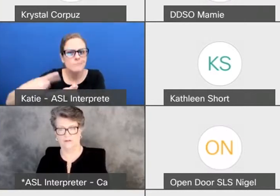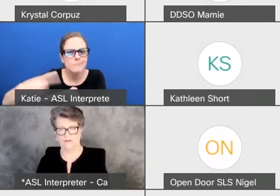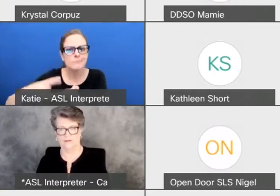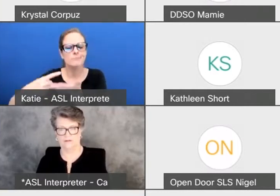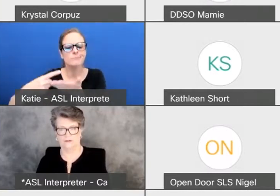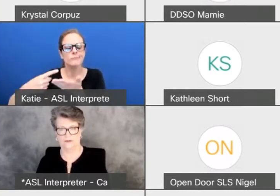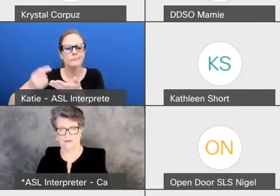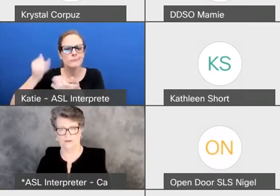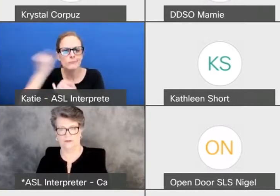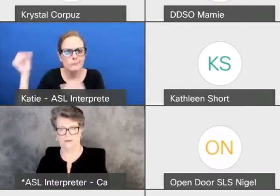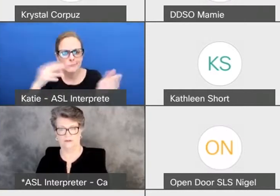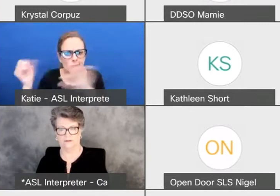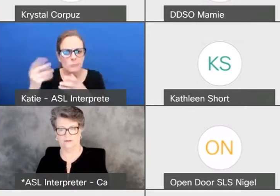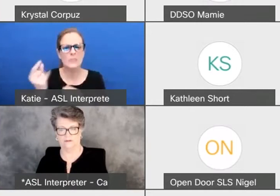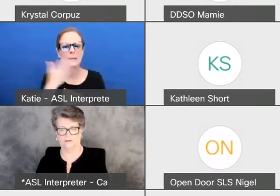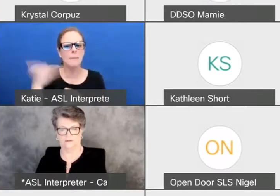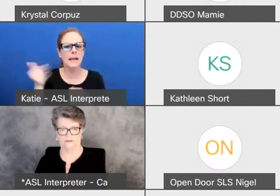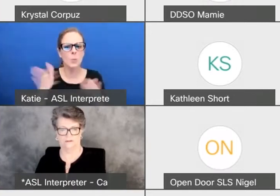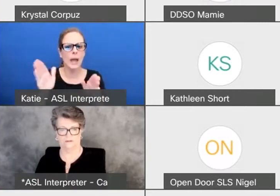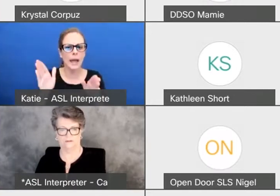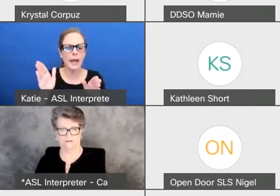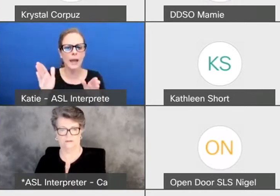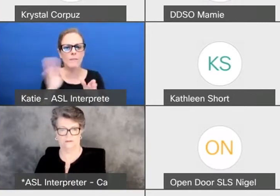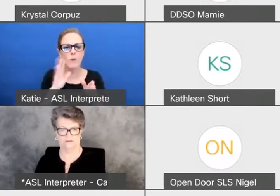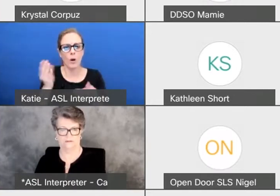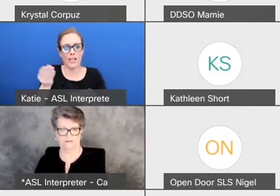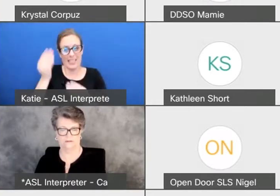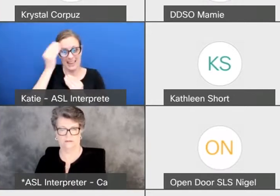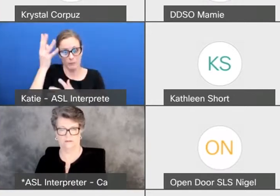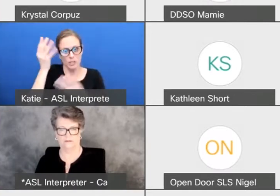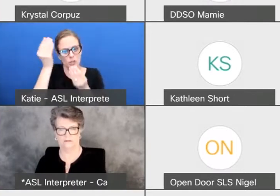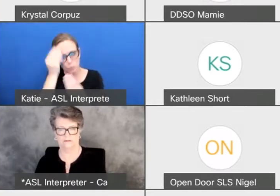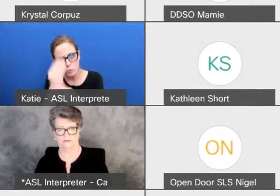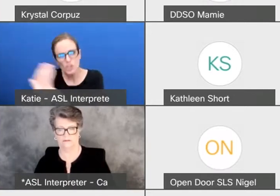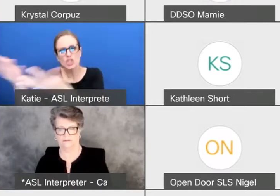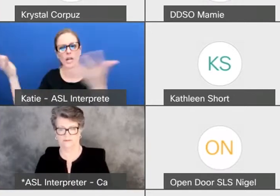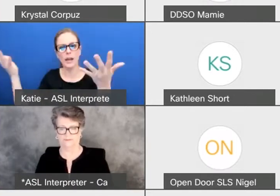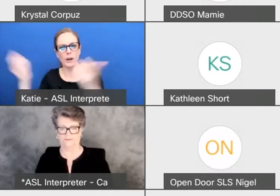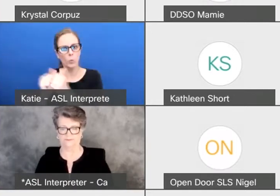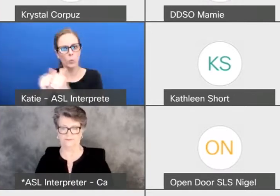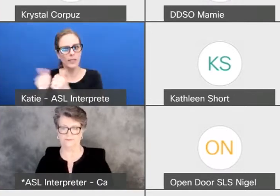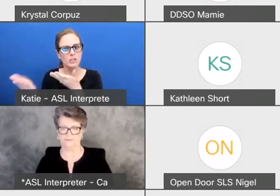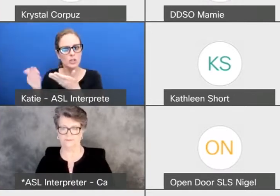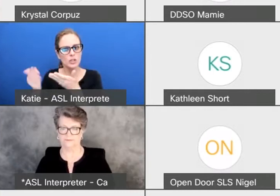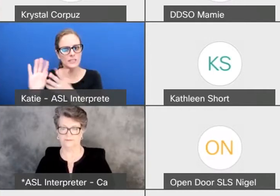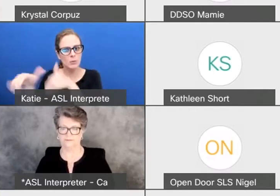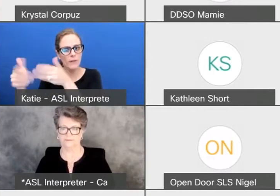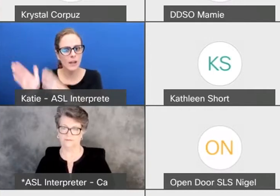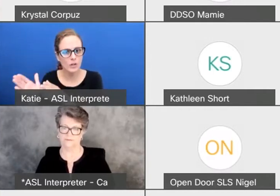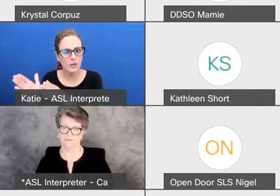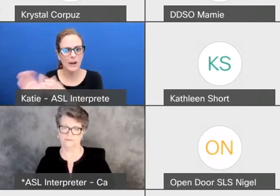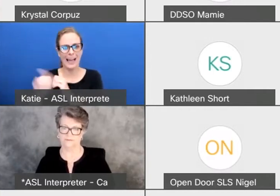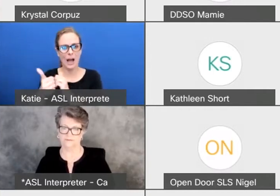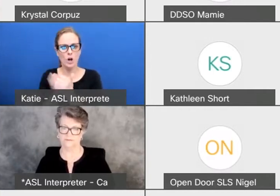figure out like what's the best way to share that information with our service providers. What's the best way to kind of look at the